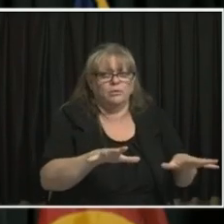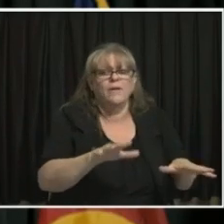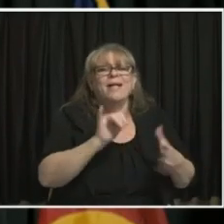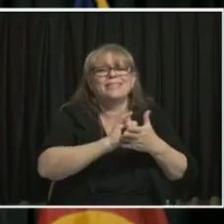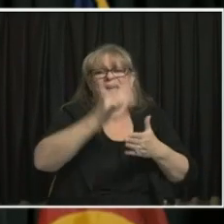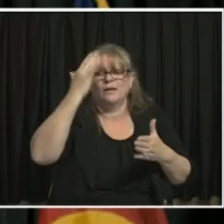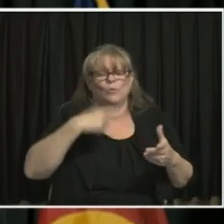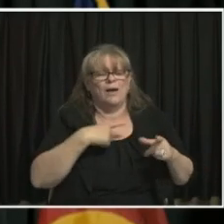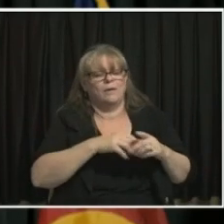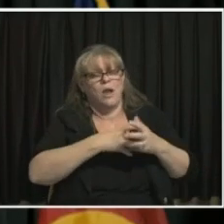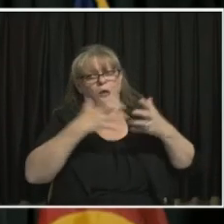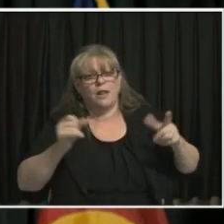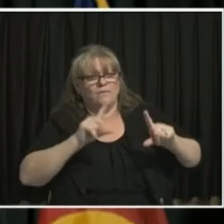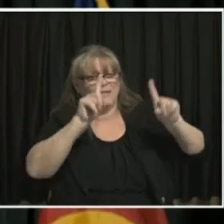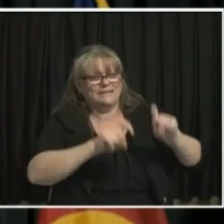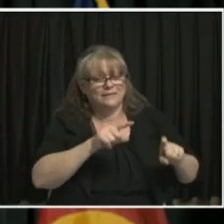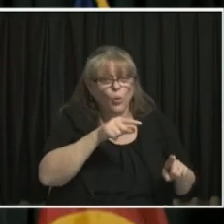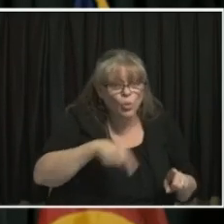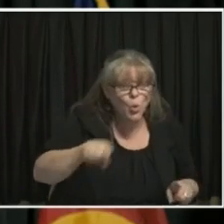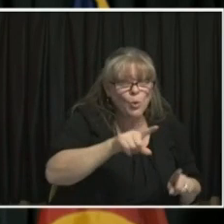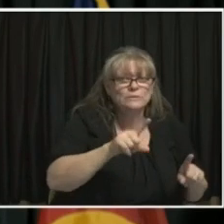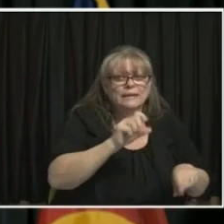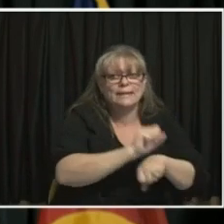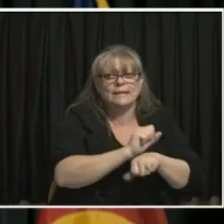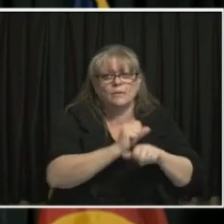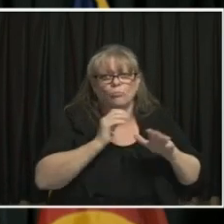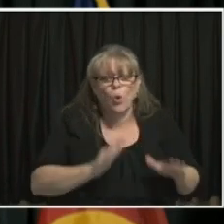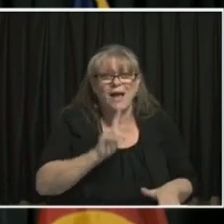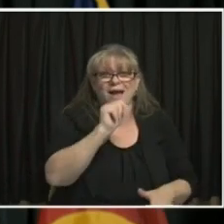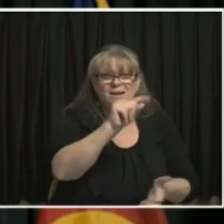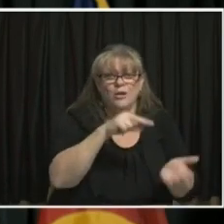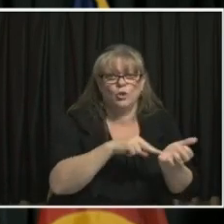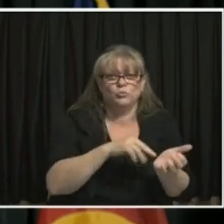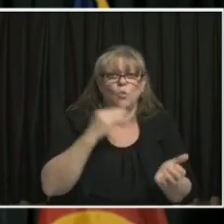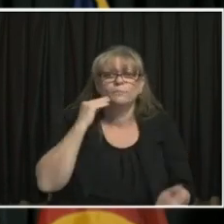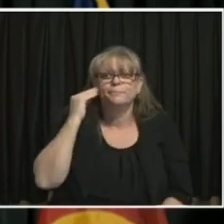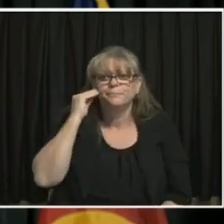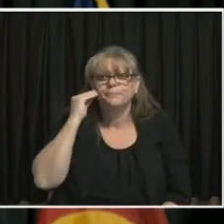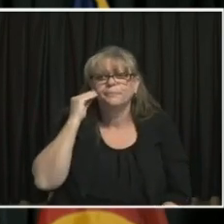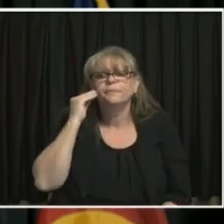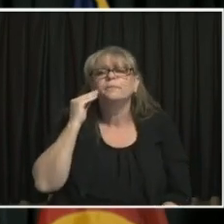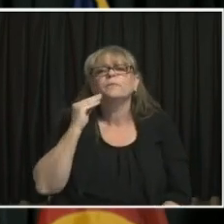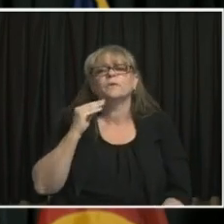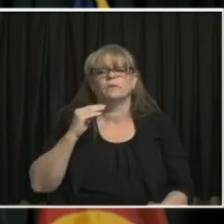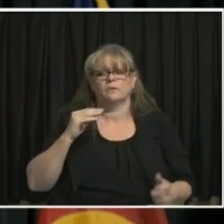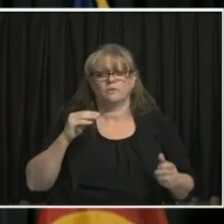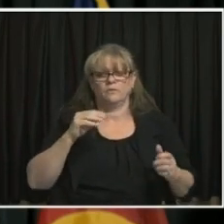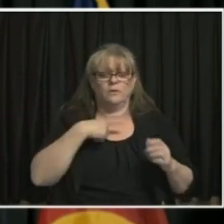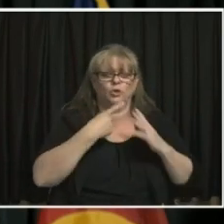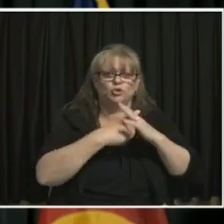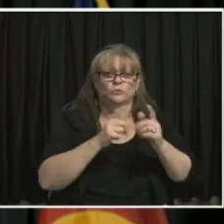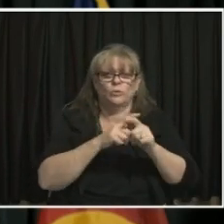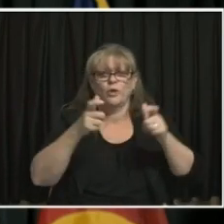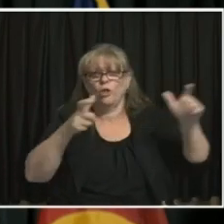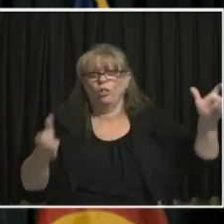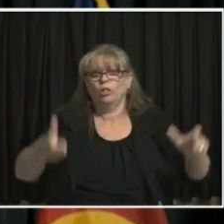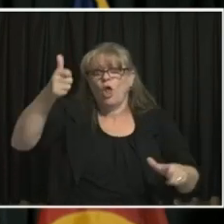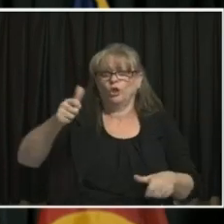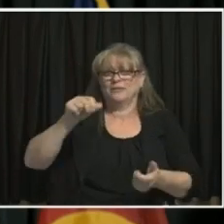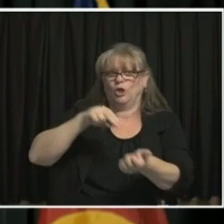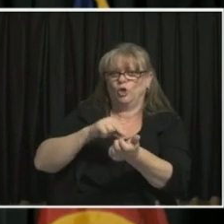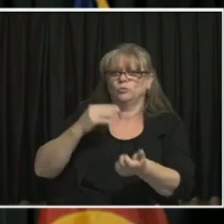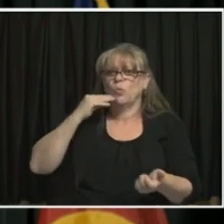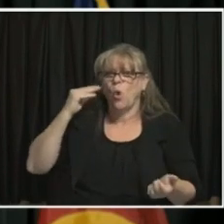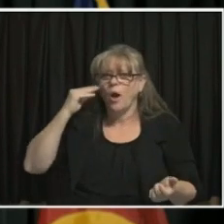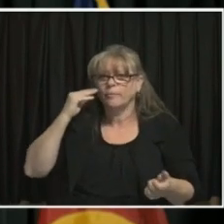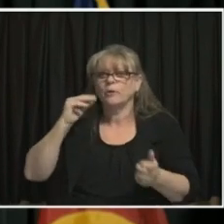workers to our senior care facilities across the state, starting with the very largest, both with the Colorado National Guard, as well as with our partnership